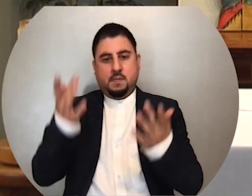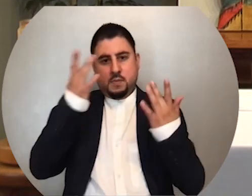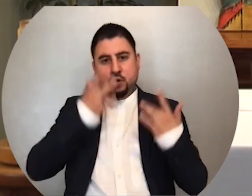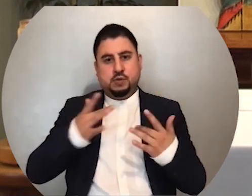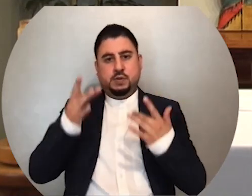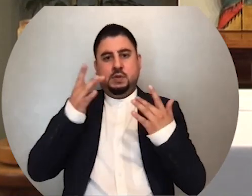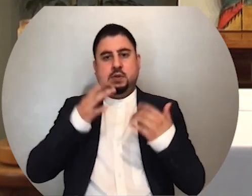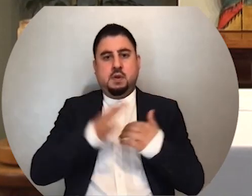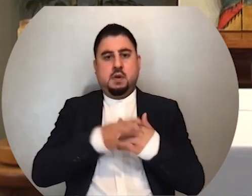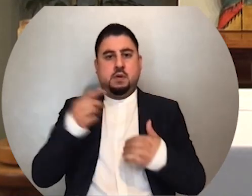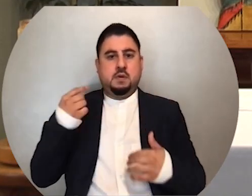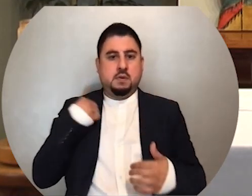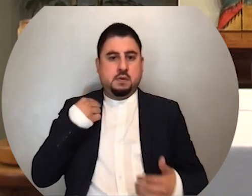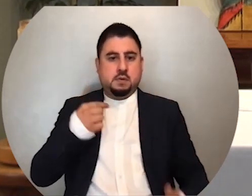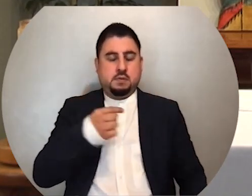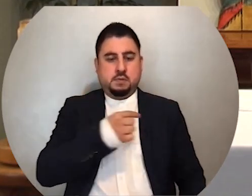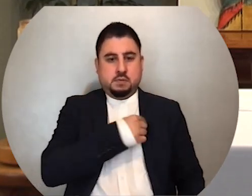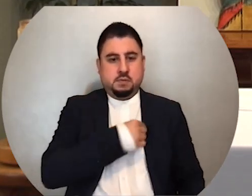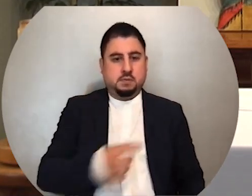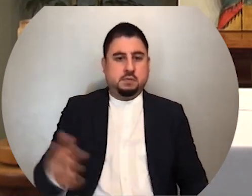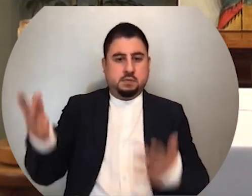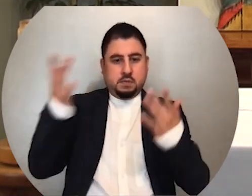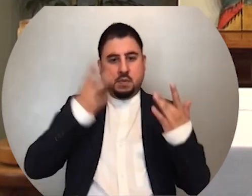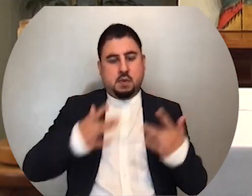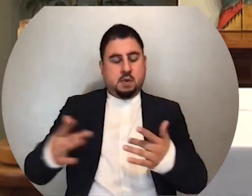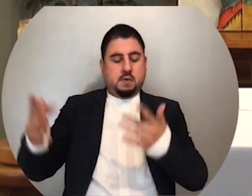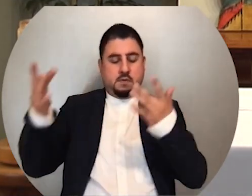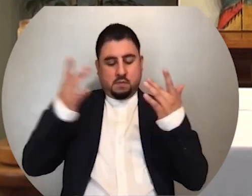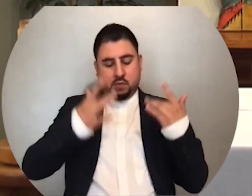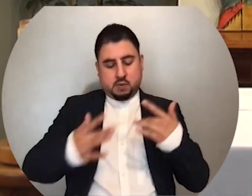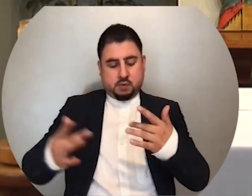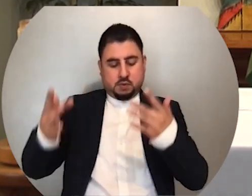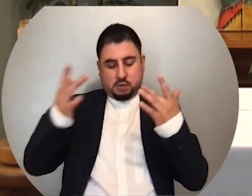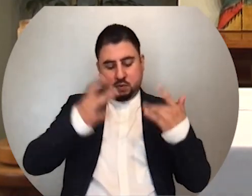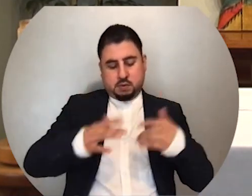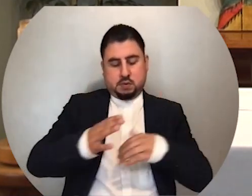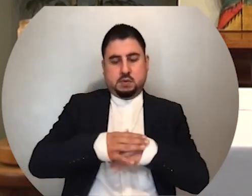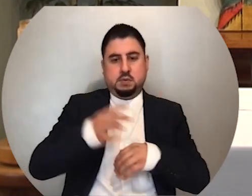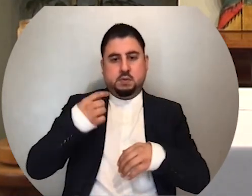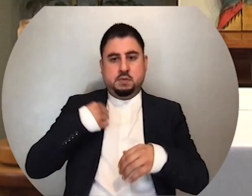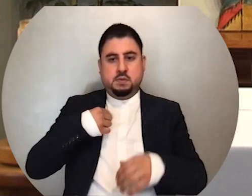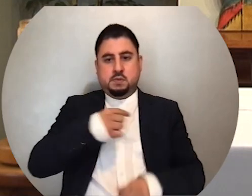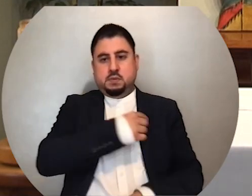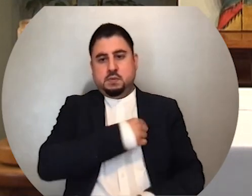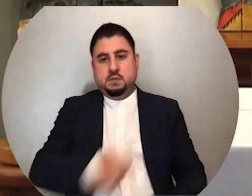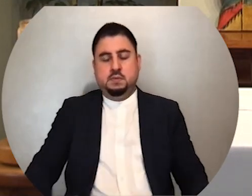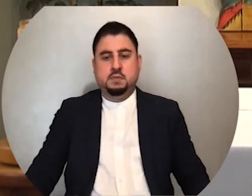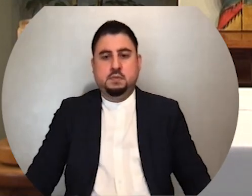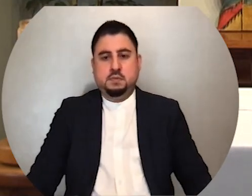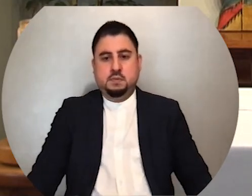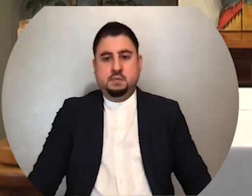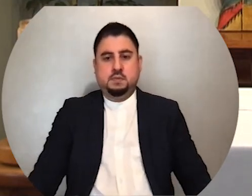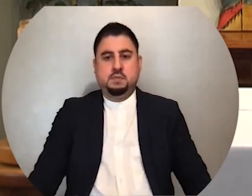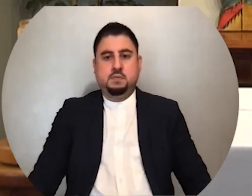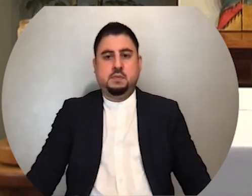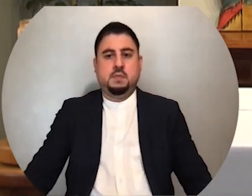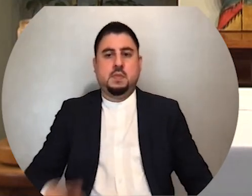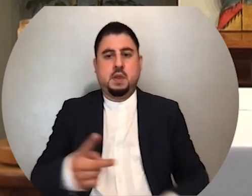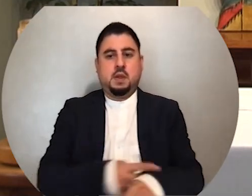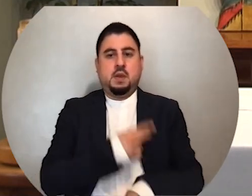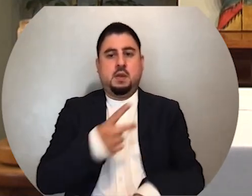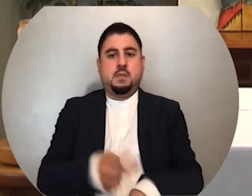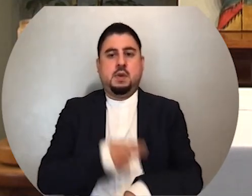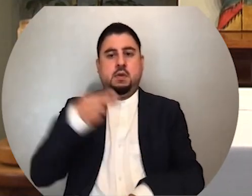Have mercy on us. Have mercy on us.